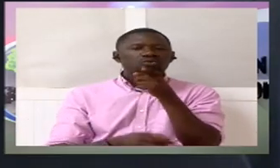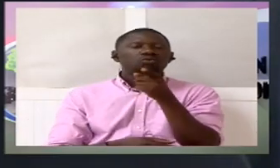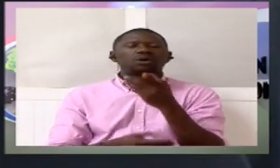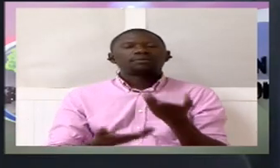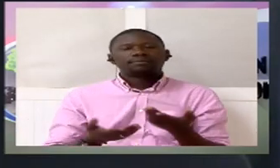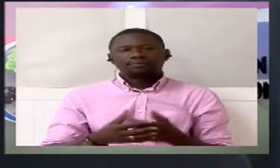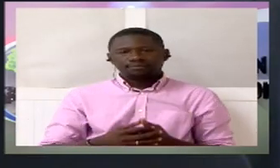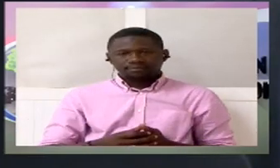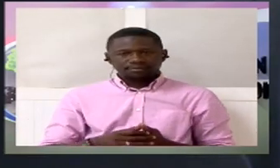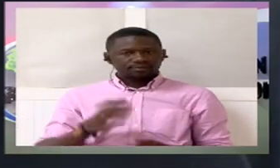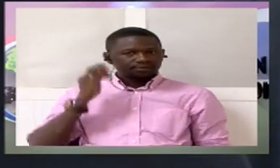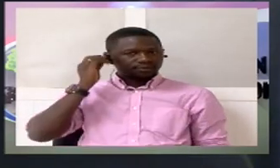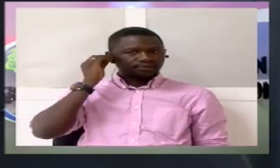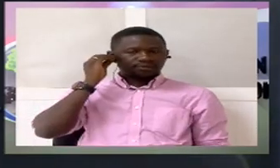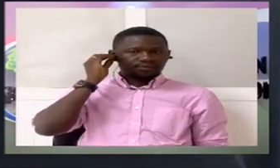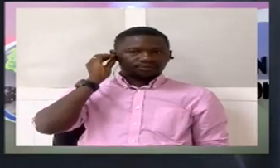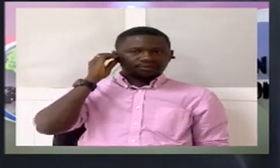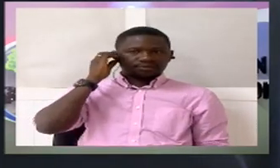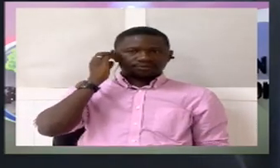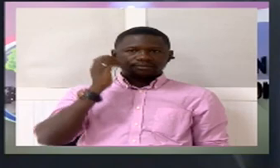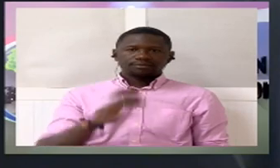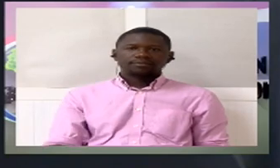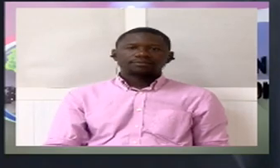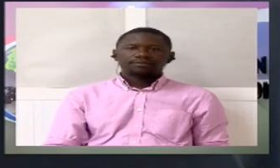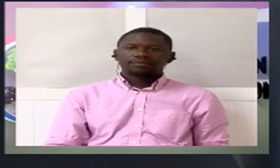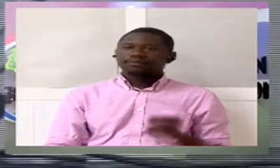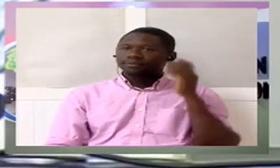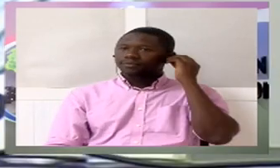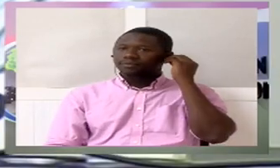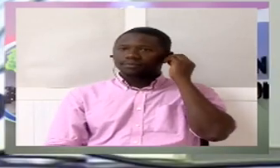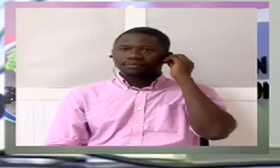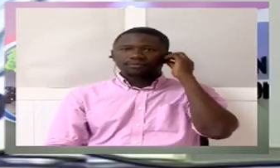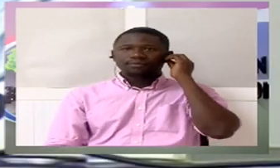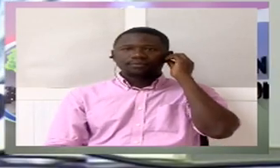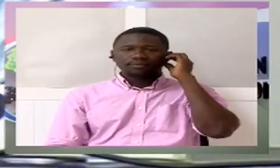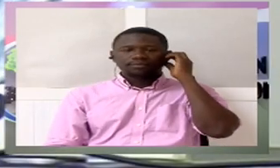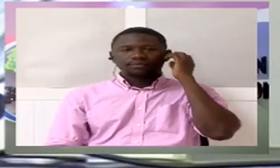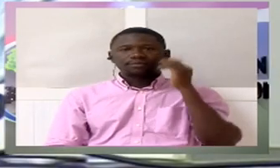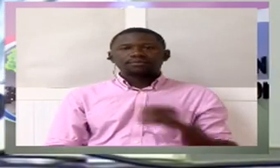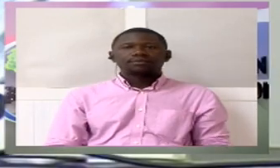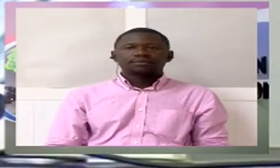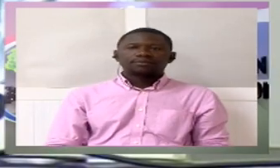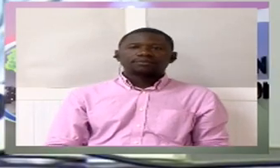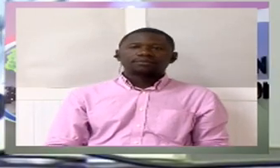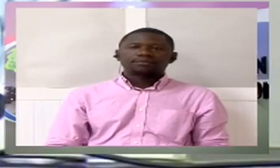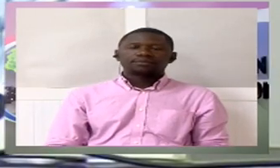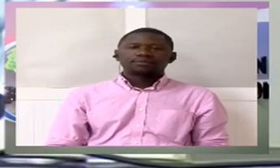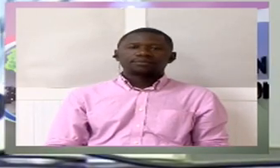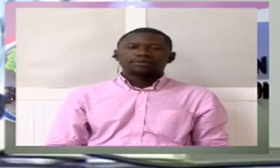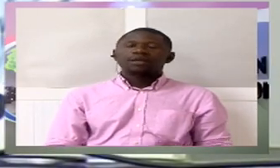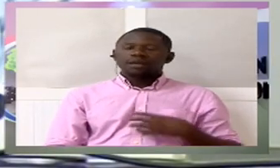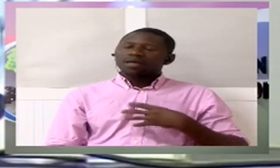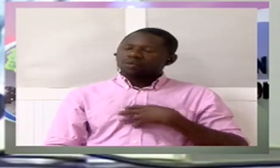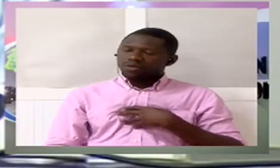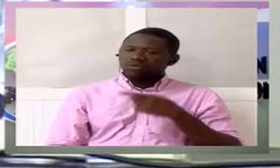que dabula okolu kono wala ka dun akoko no ka no masata. And I do expect that you would